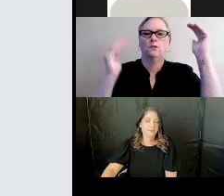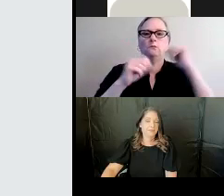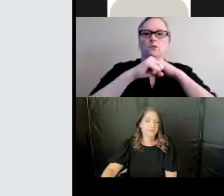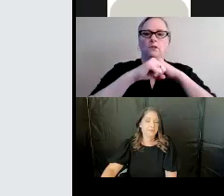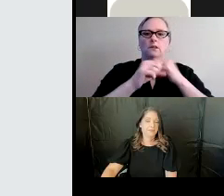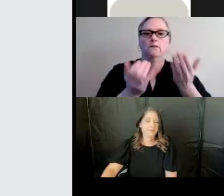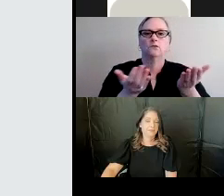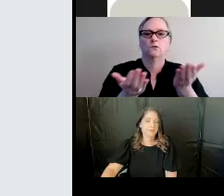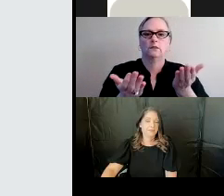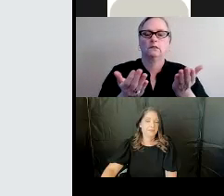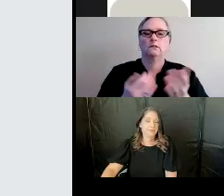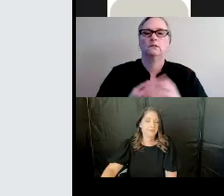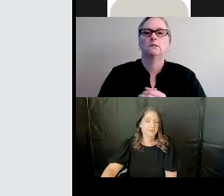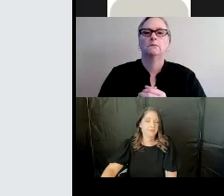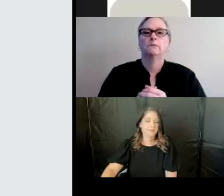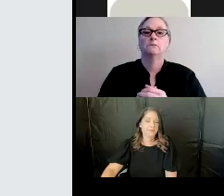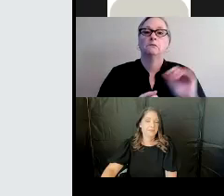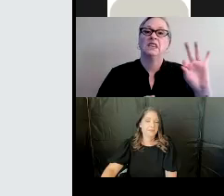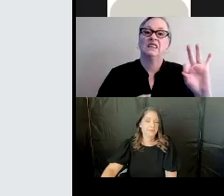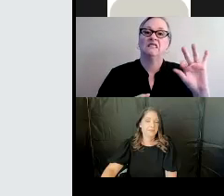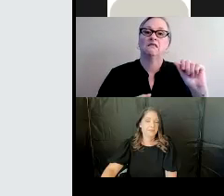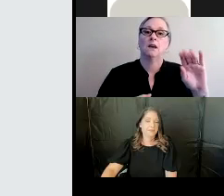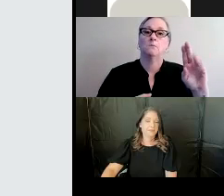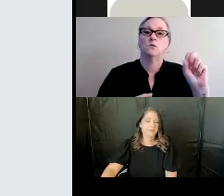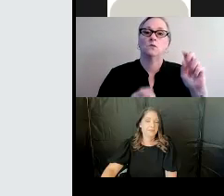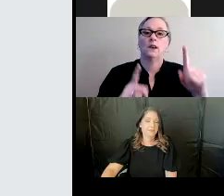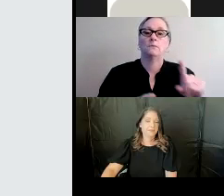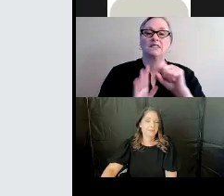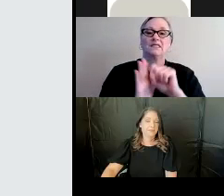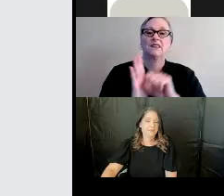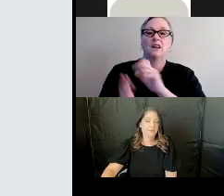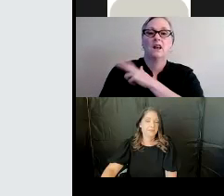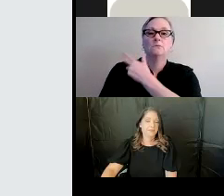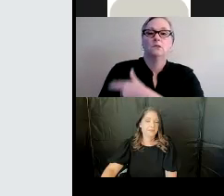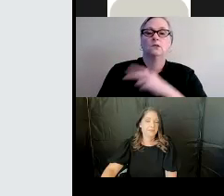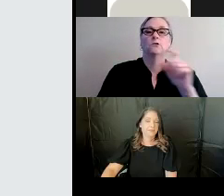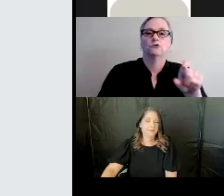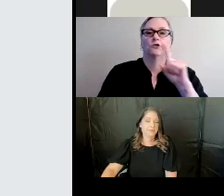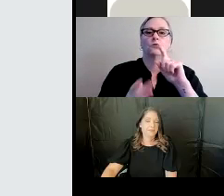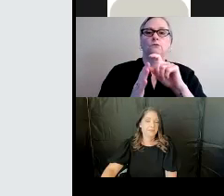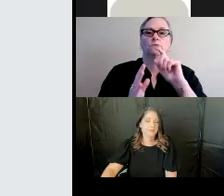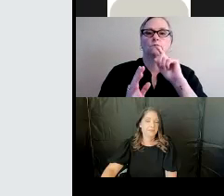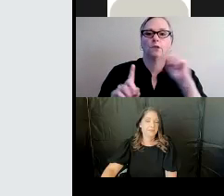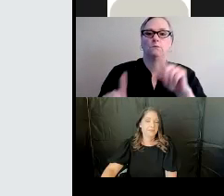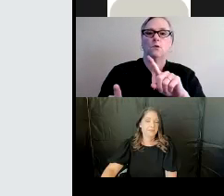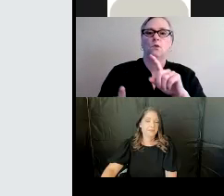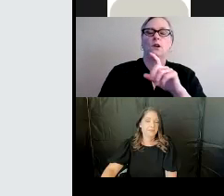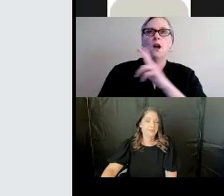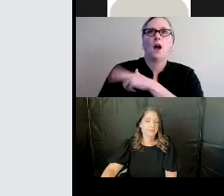Agency. If abuse happens in a state hospital, the report should be made to the hospital